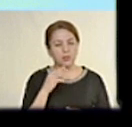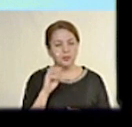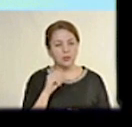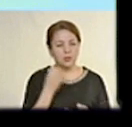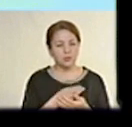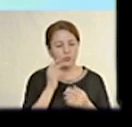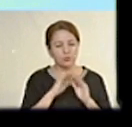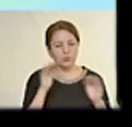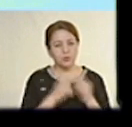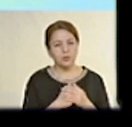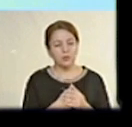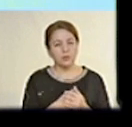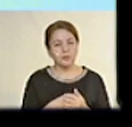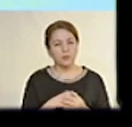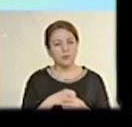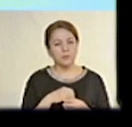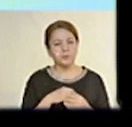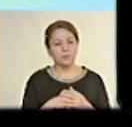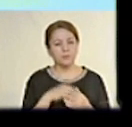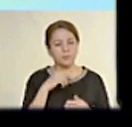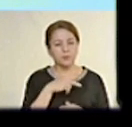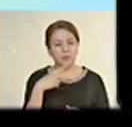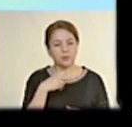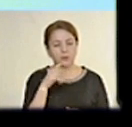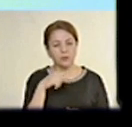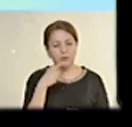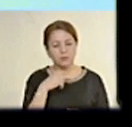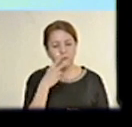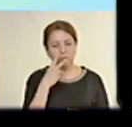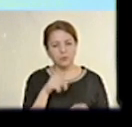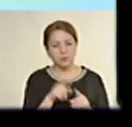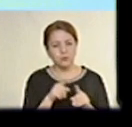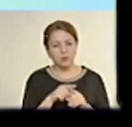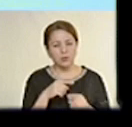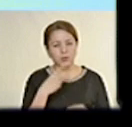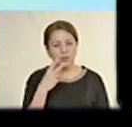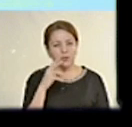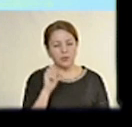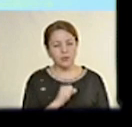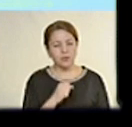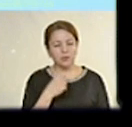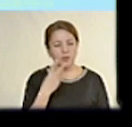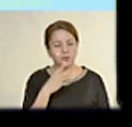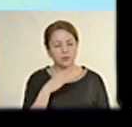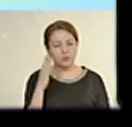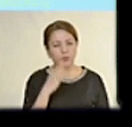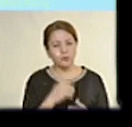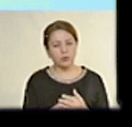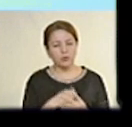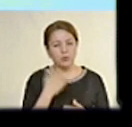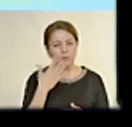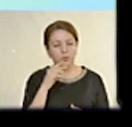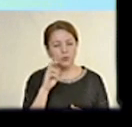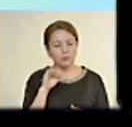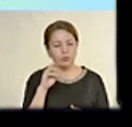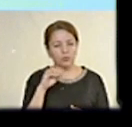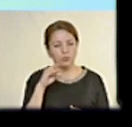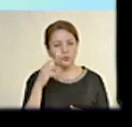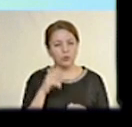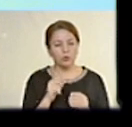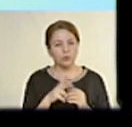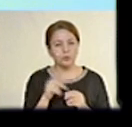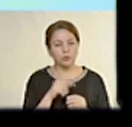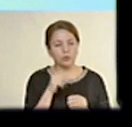deb yozamiz. P teng deymiz. Mana ko'rib turganingizdek, 2 ta A, ya'ni 2 ta tomoni 5.13 dan